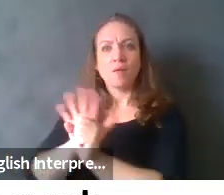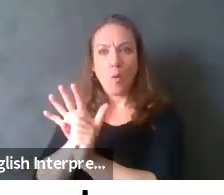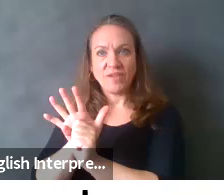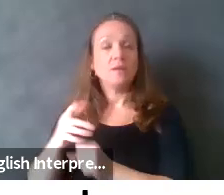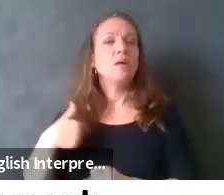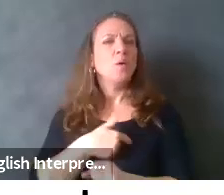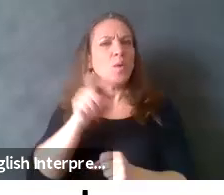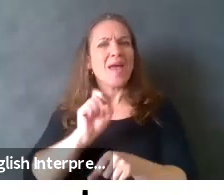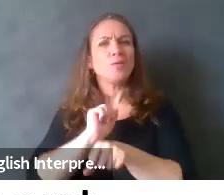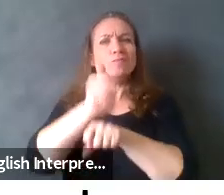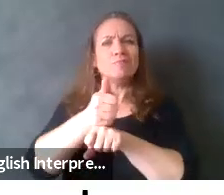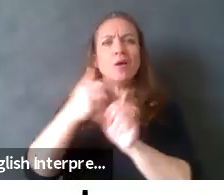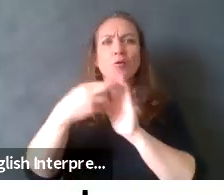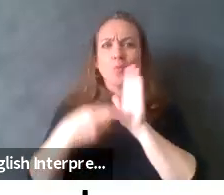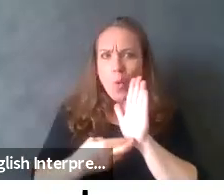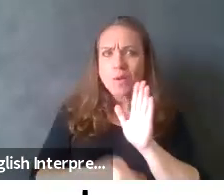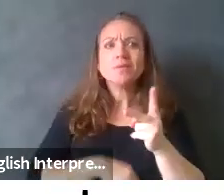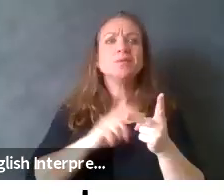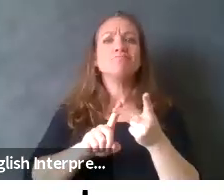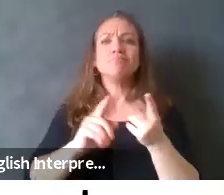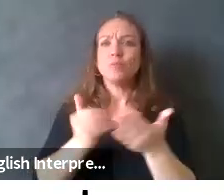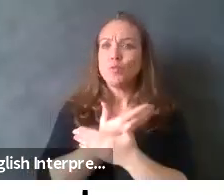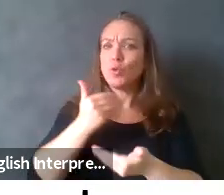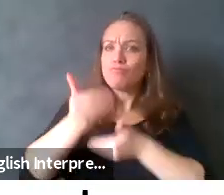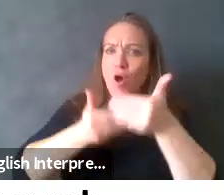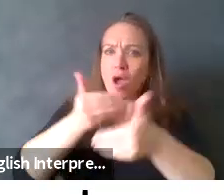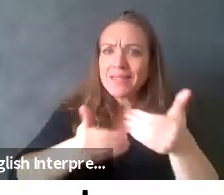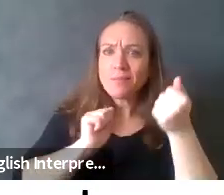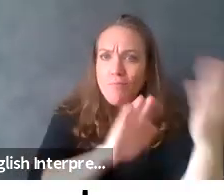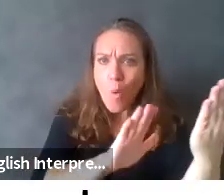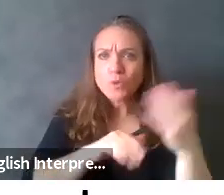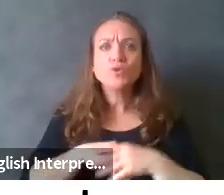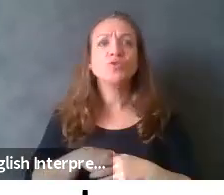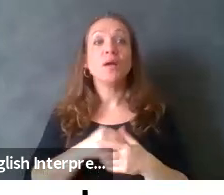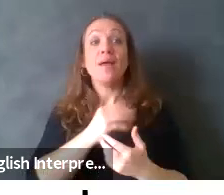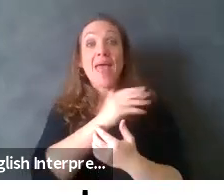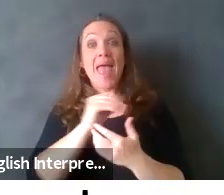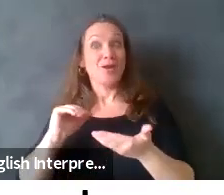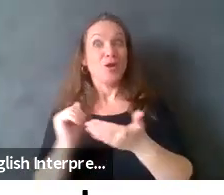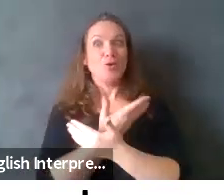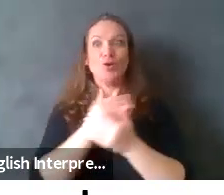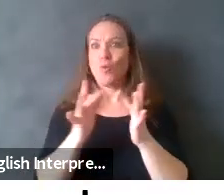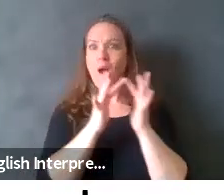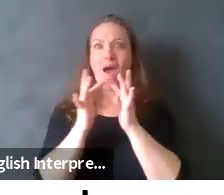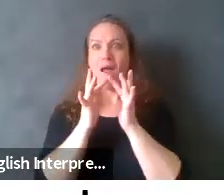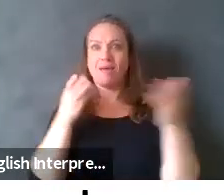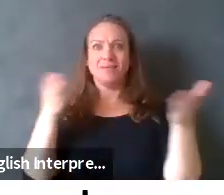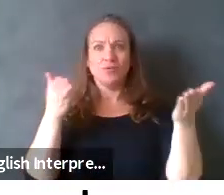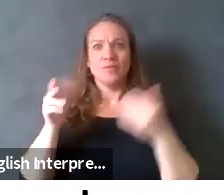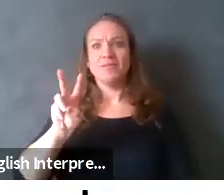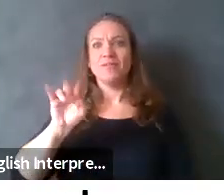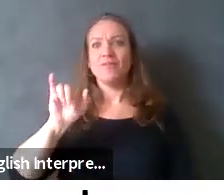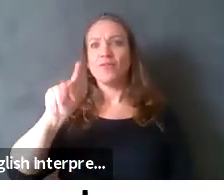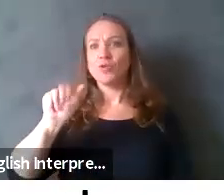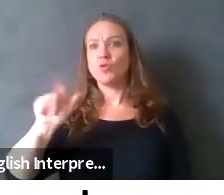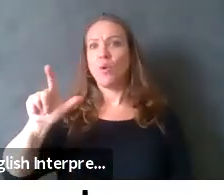guidance. We had to create new processes, and we created a new virtual world. You'll see on the